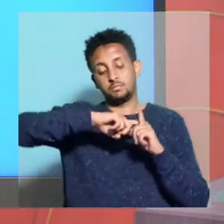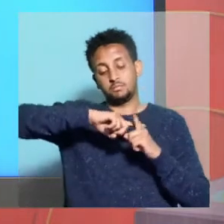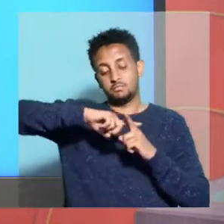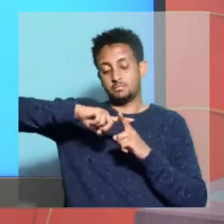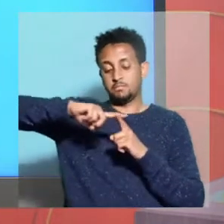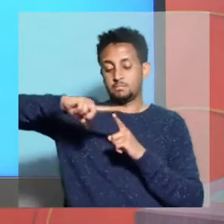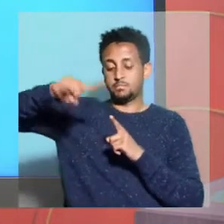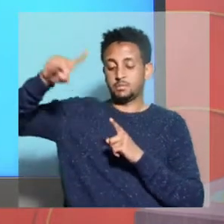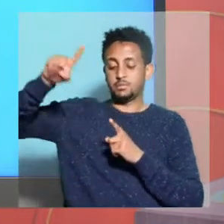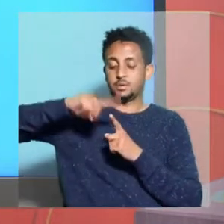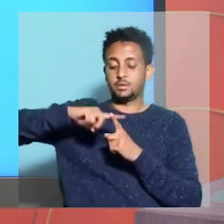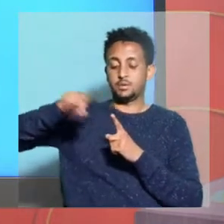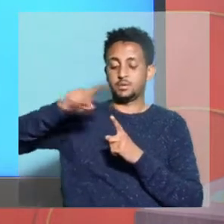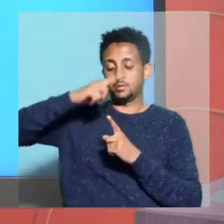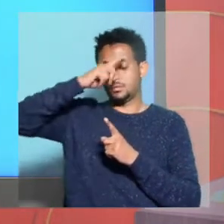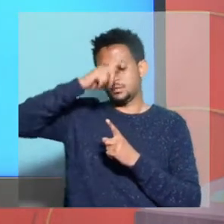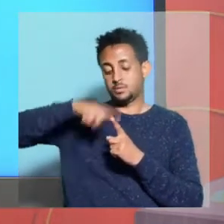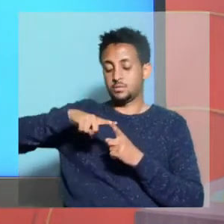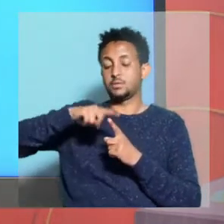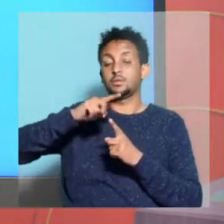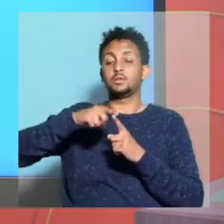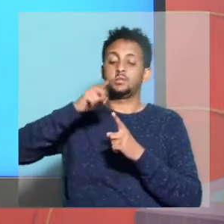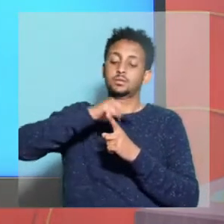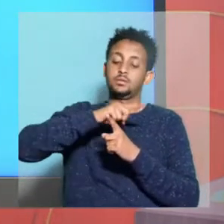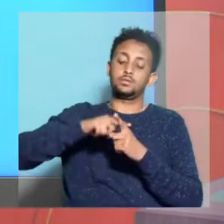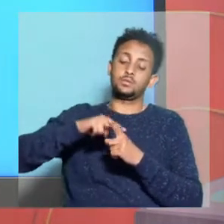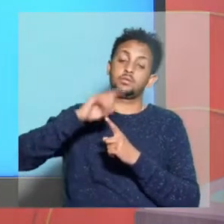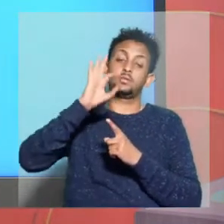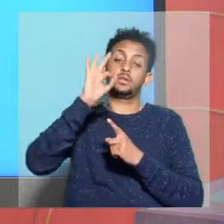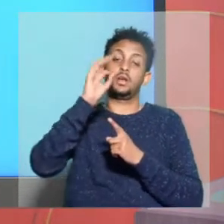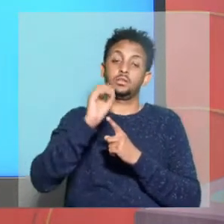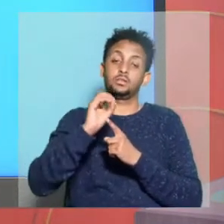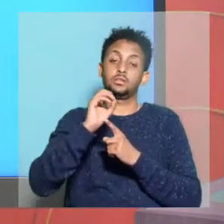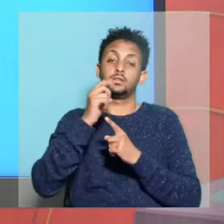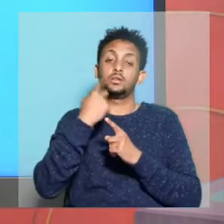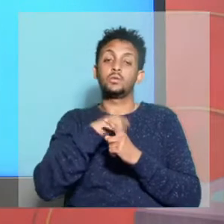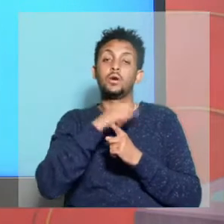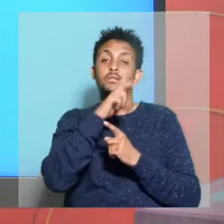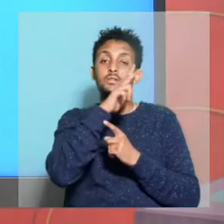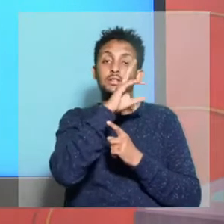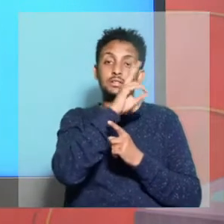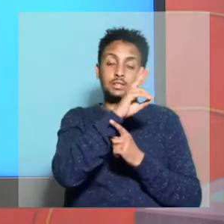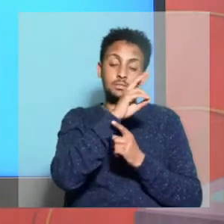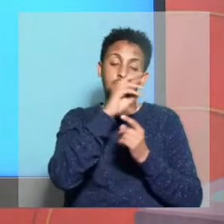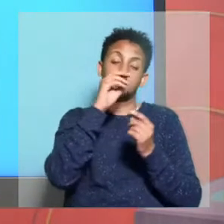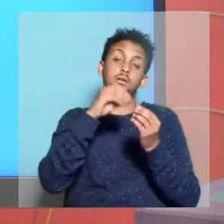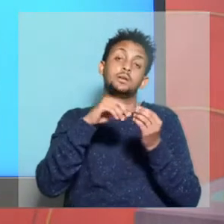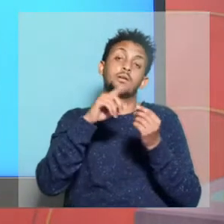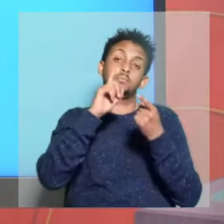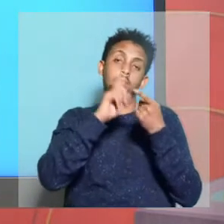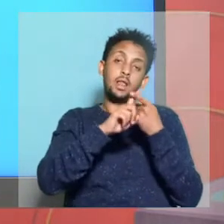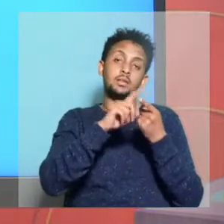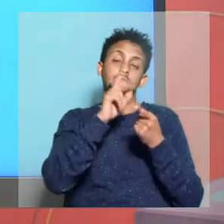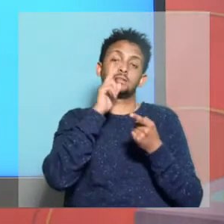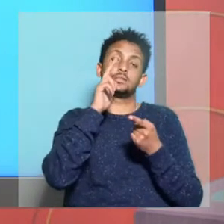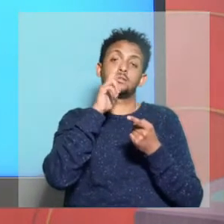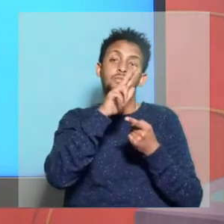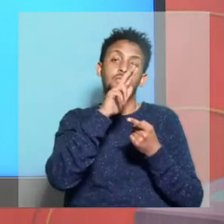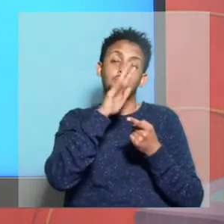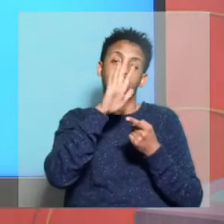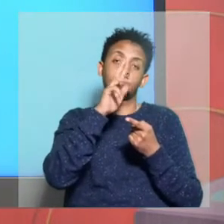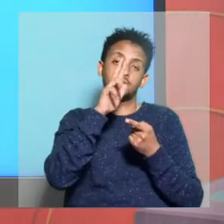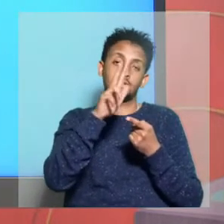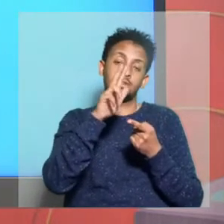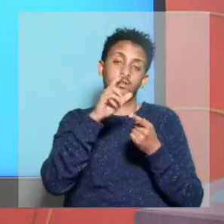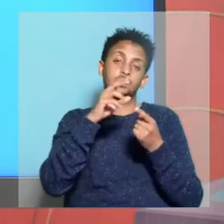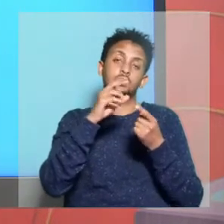this one. So it is 90 degree. Theta is 90 degree. We have 37 degree plus 53 degree